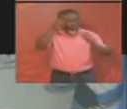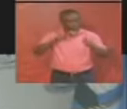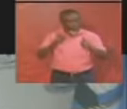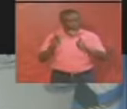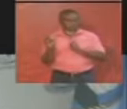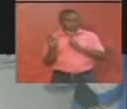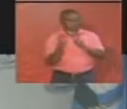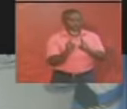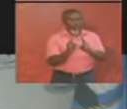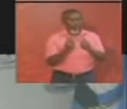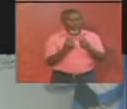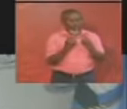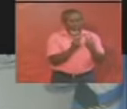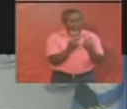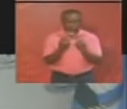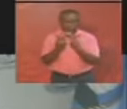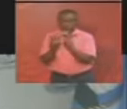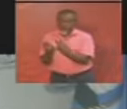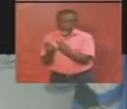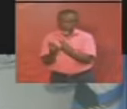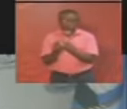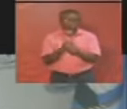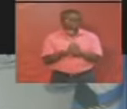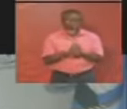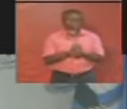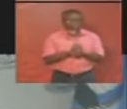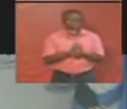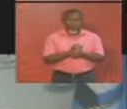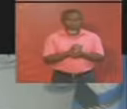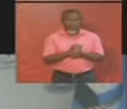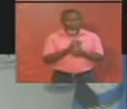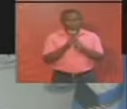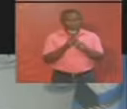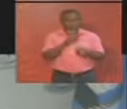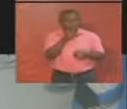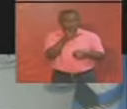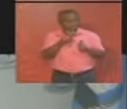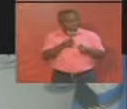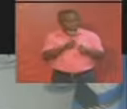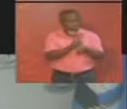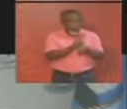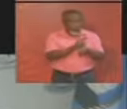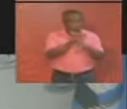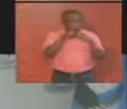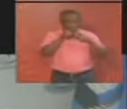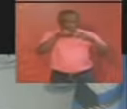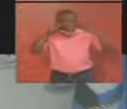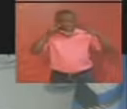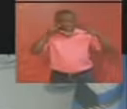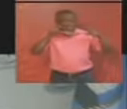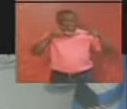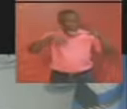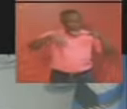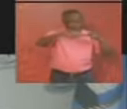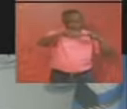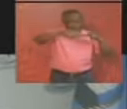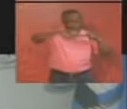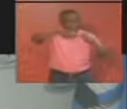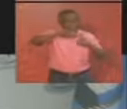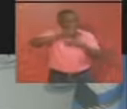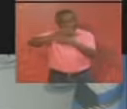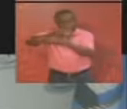their facilities, including making sure that persons wear their mask in all the common shared areas,